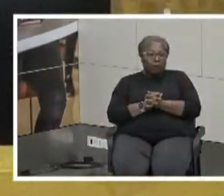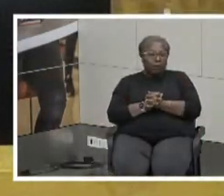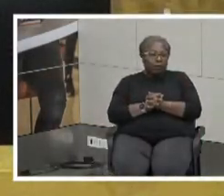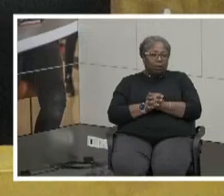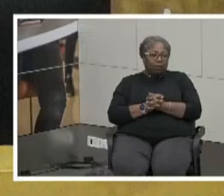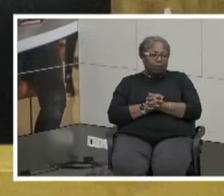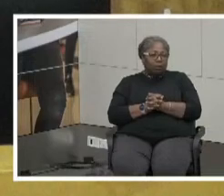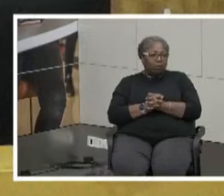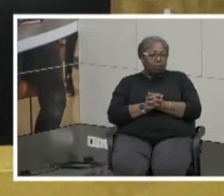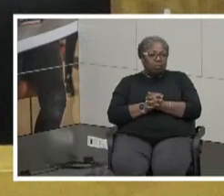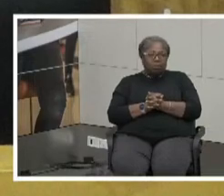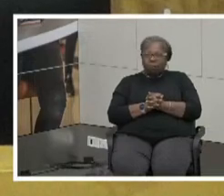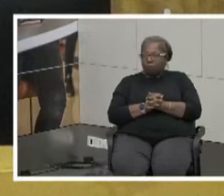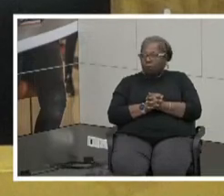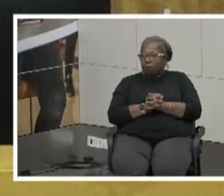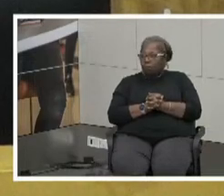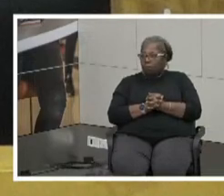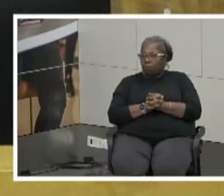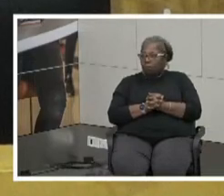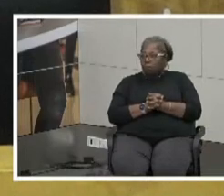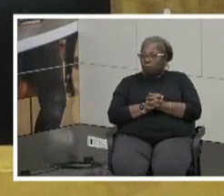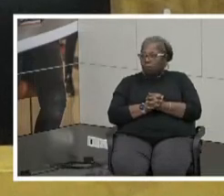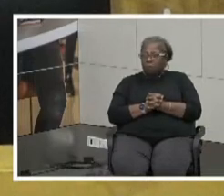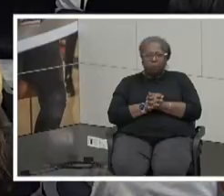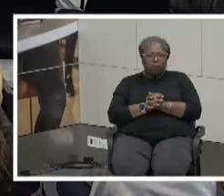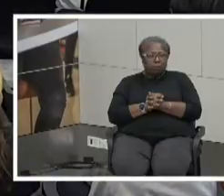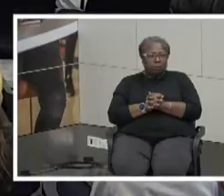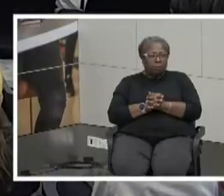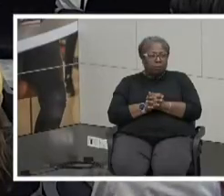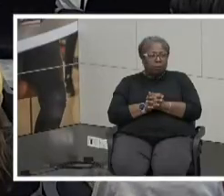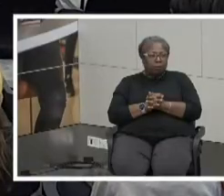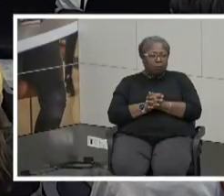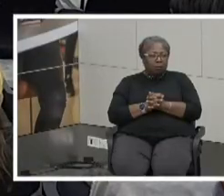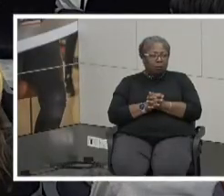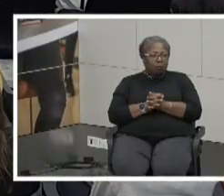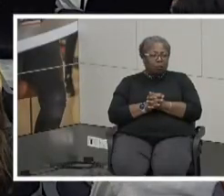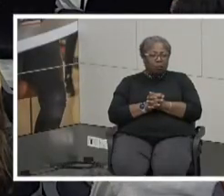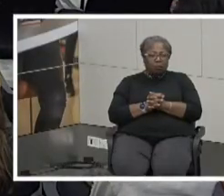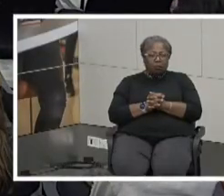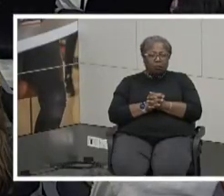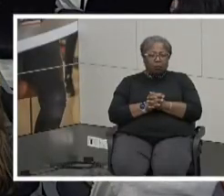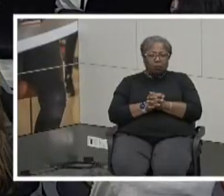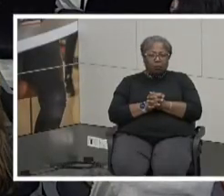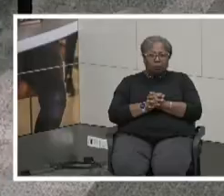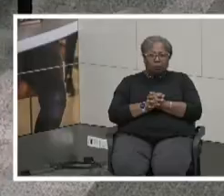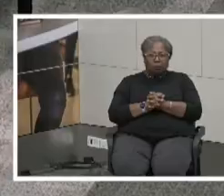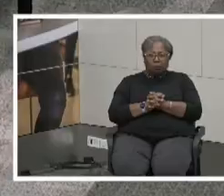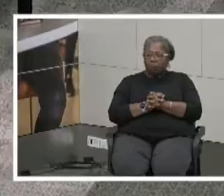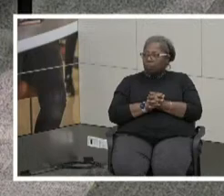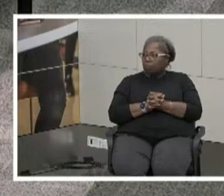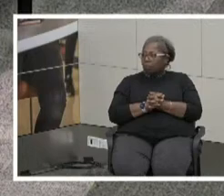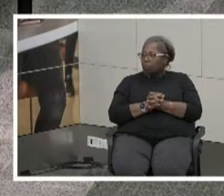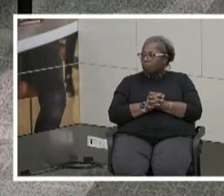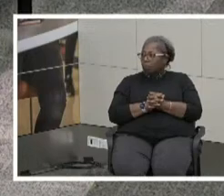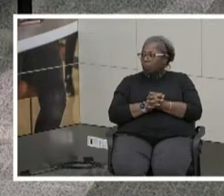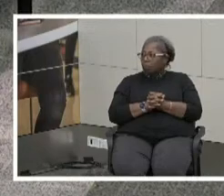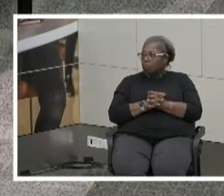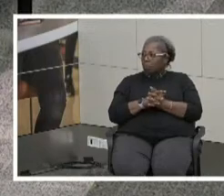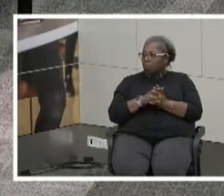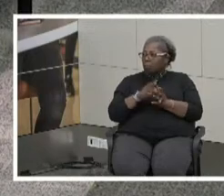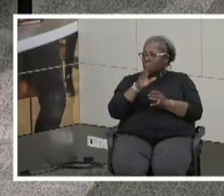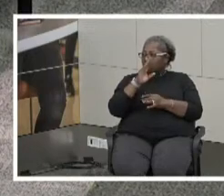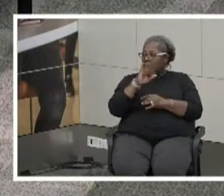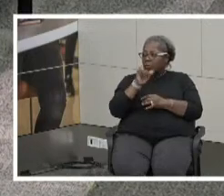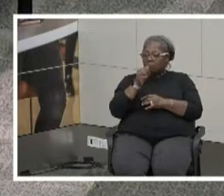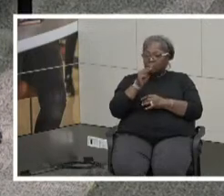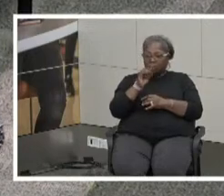our next speaker Angelina sanah okay great okay Jay pelino yeah hi